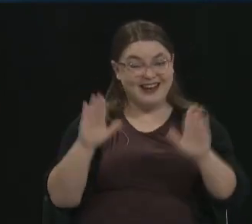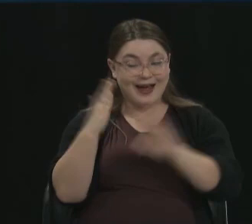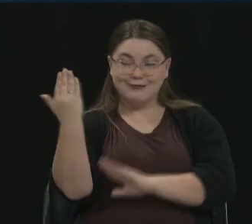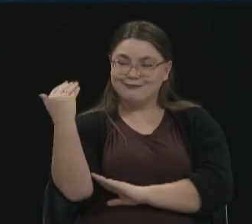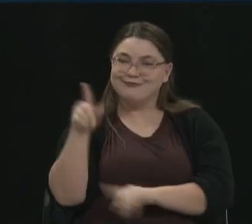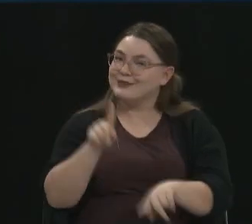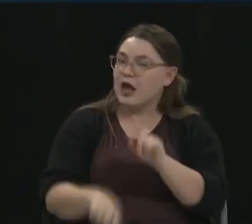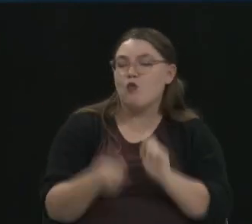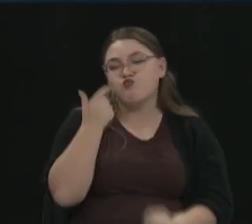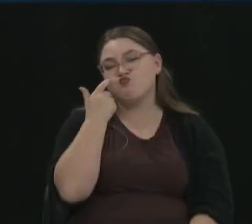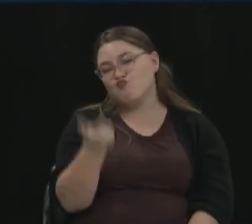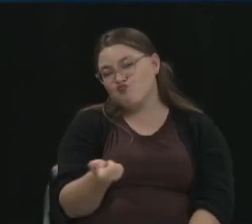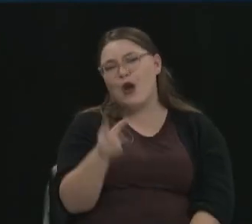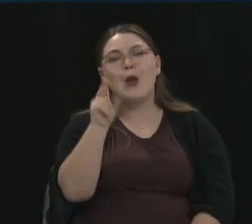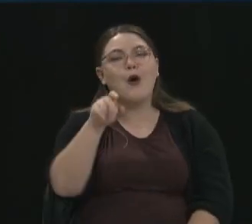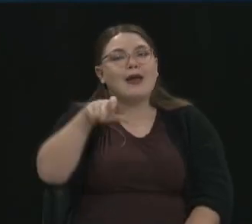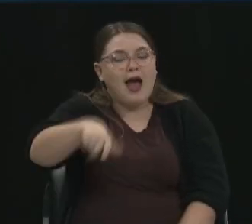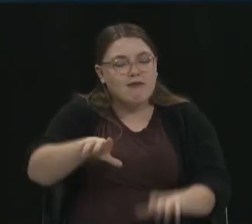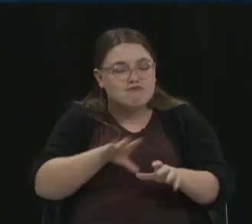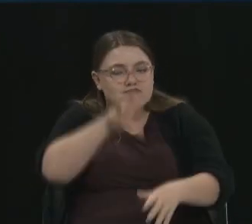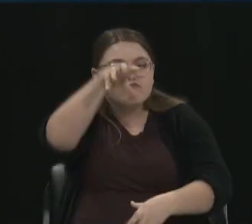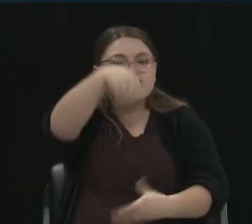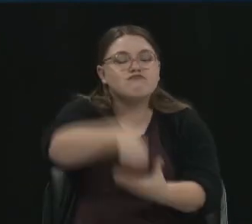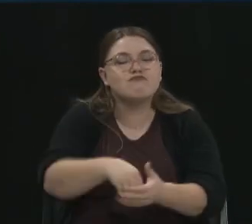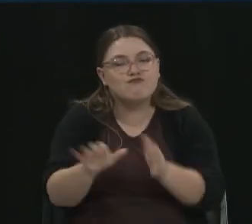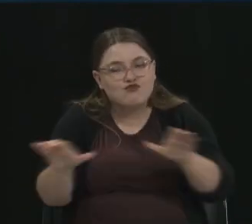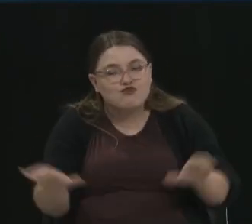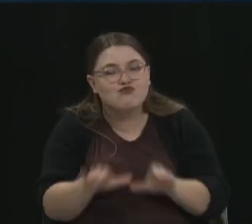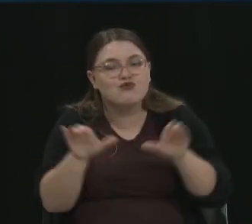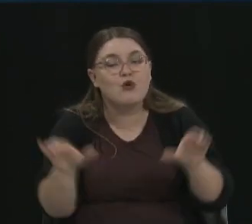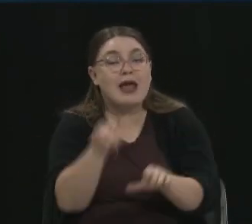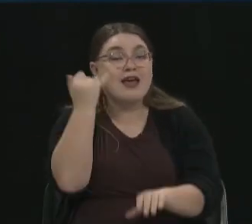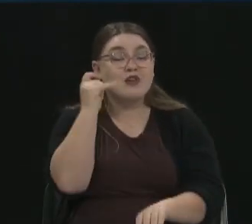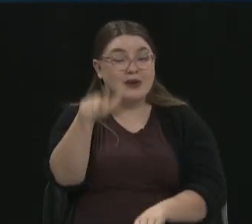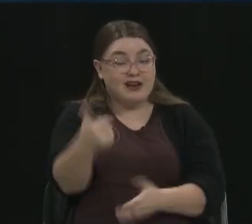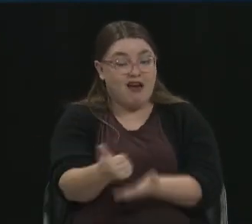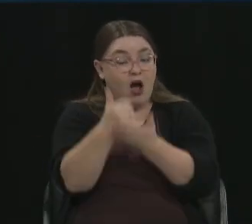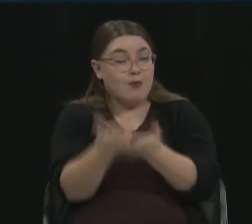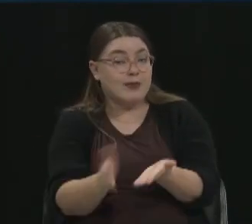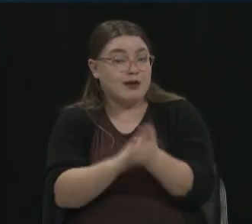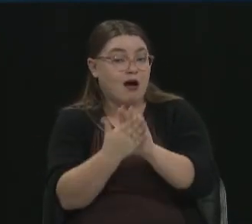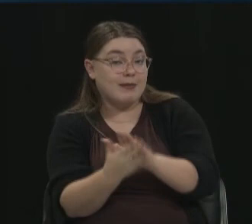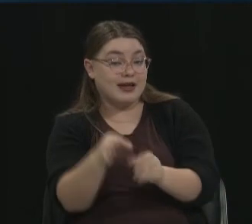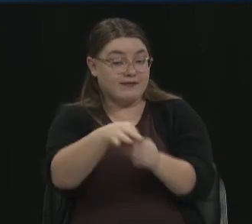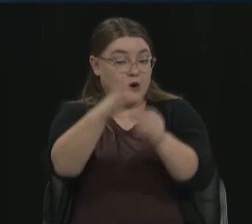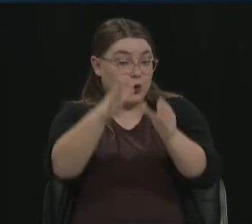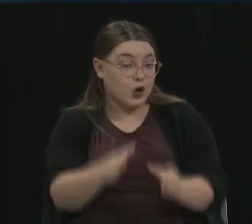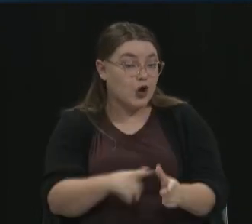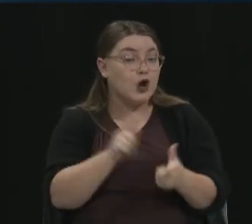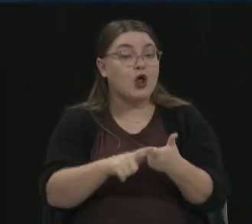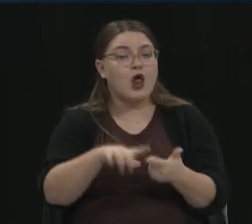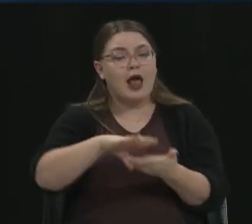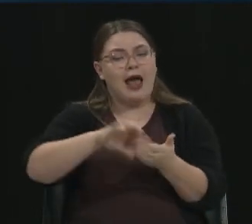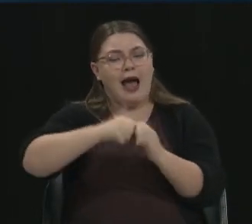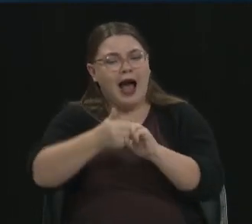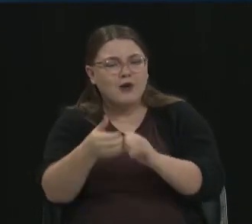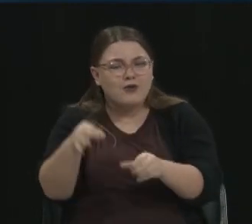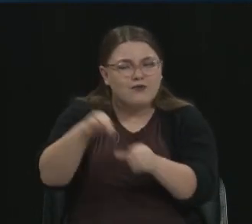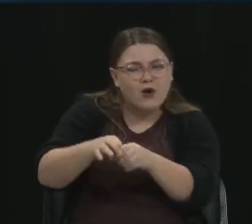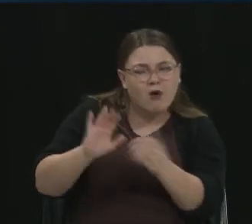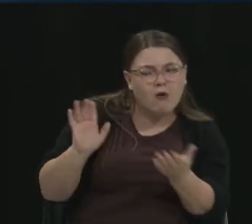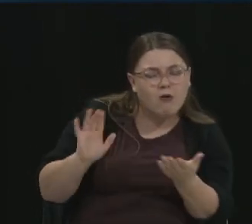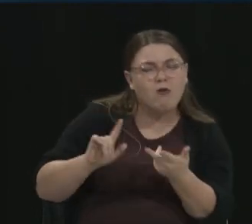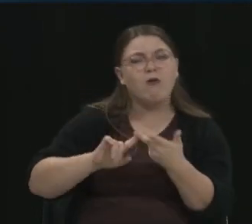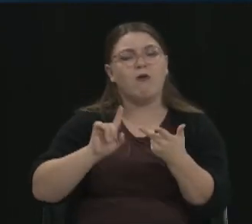that needs our active engagement. If you need help either registering to vote, learning how to vote, or have ideas